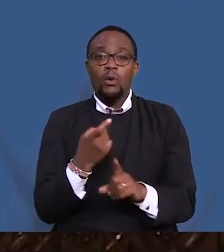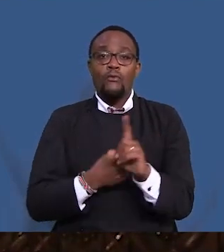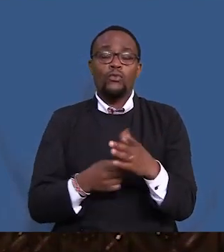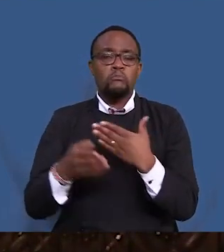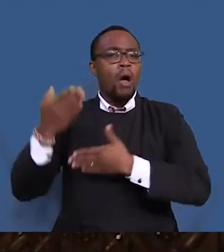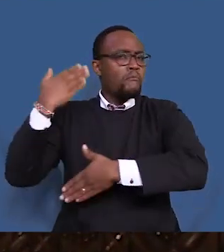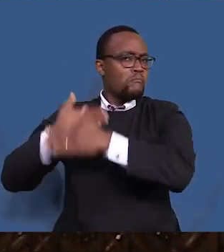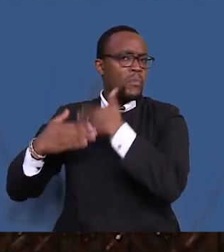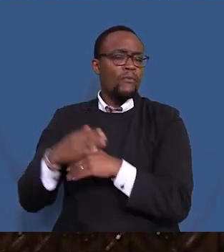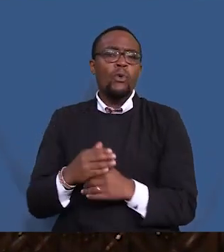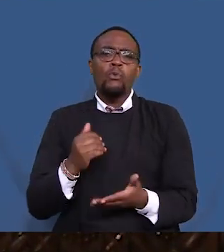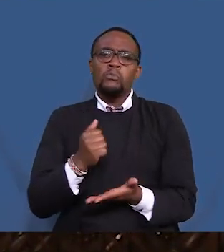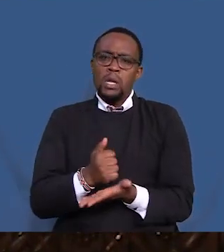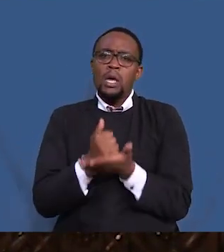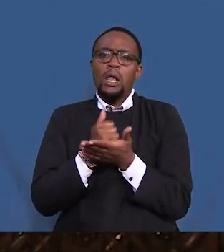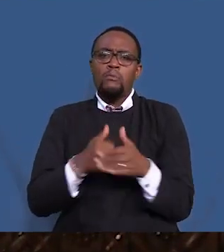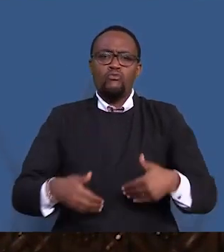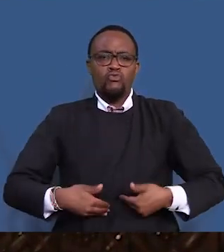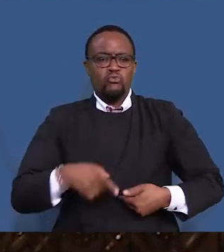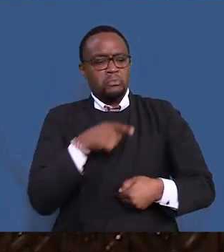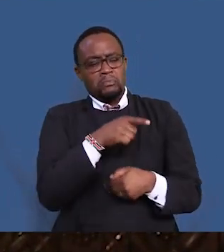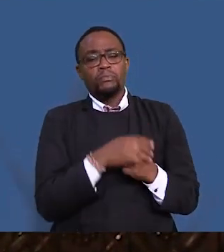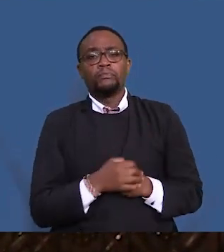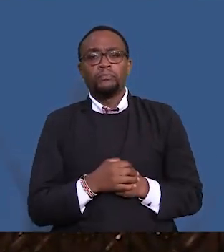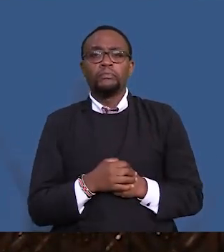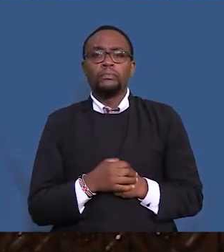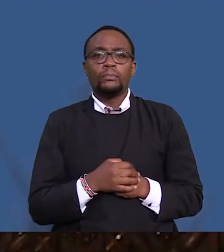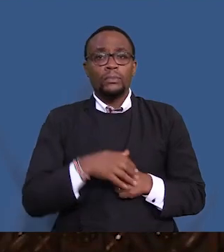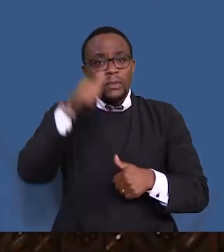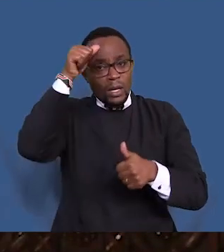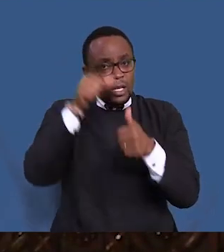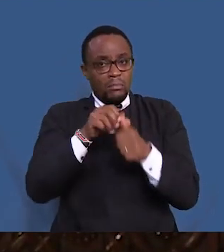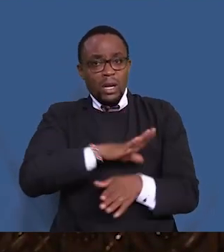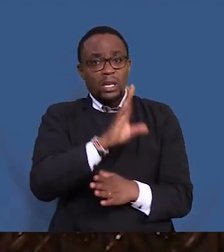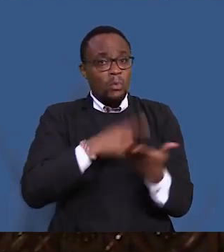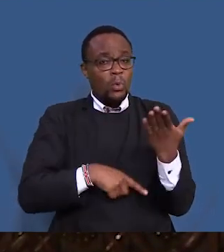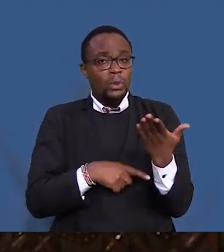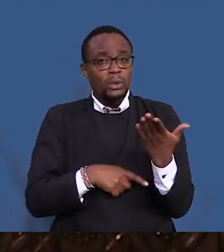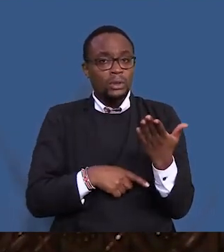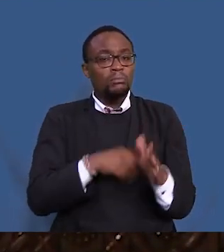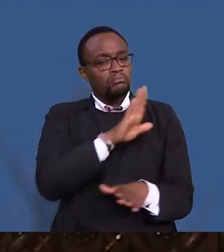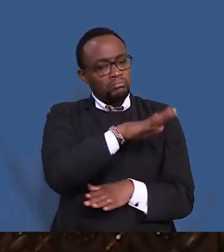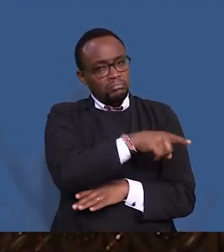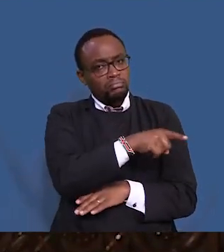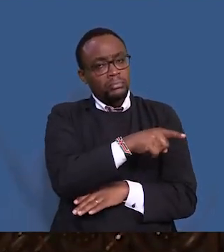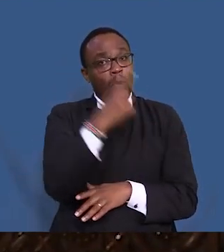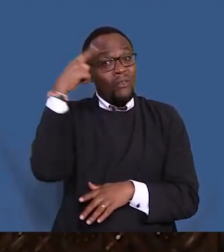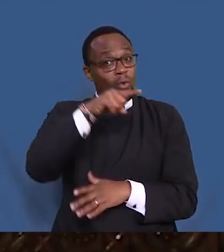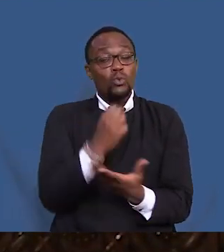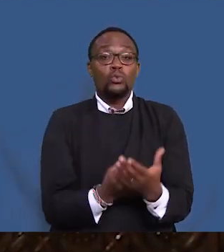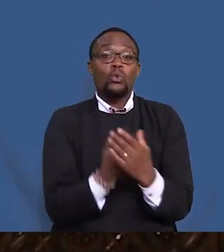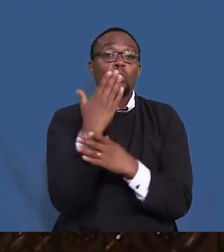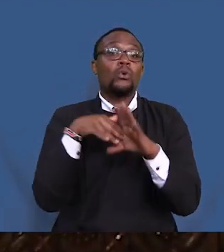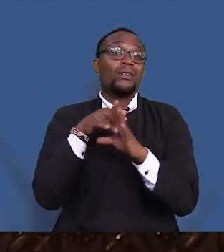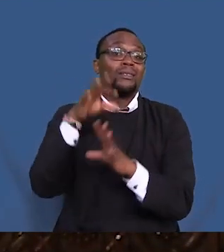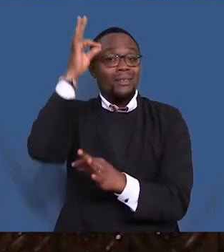from the background that will be of great help to Timothy. What he's reminding Timothy is that, Timothy, hey, for you to grow